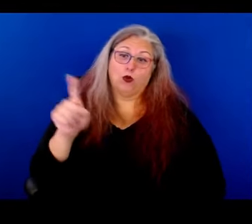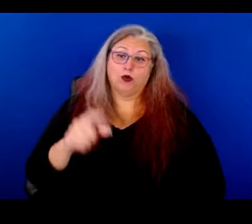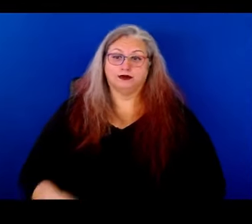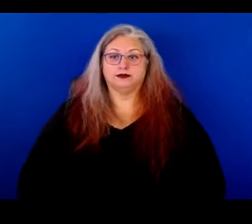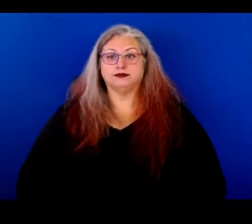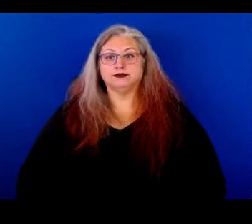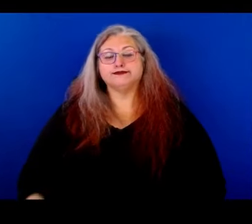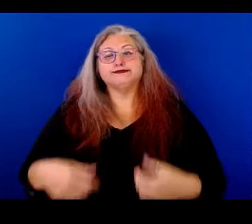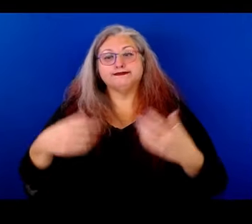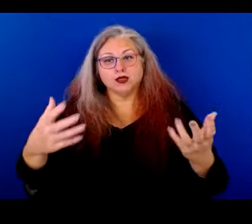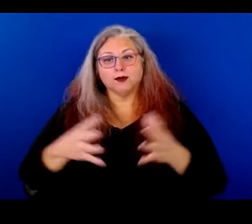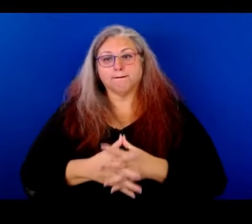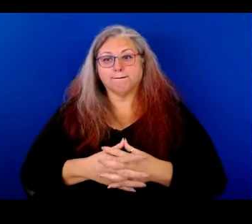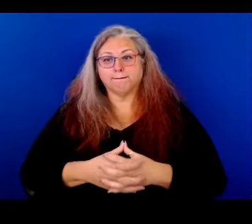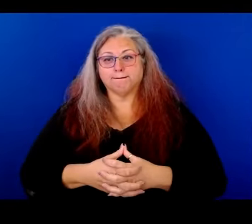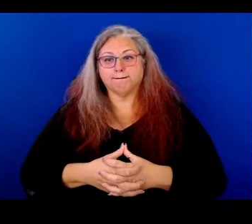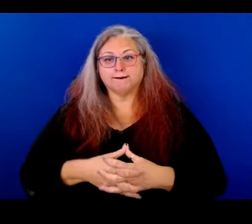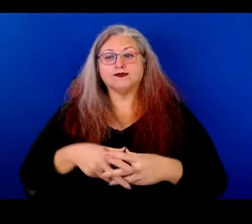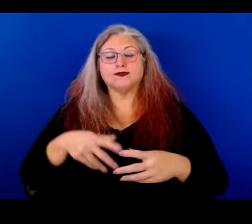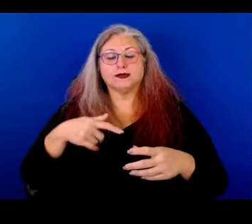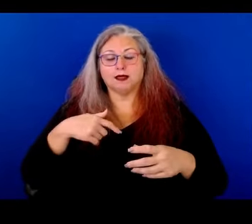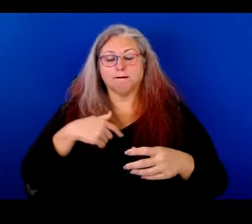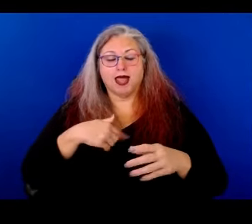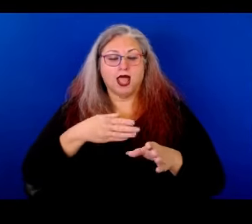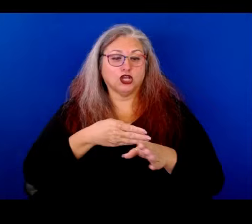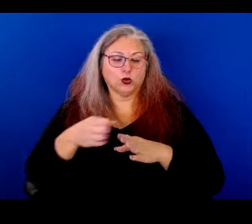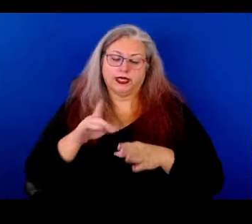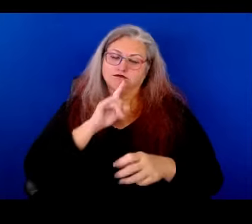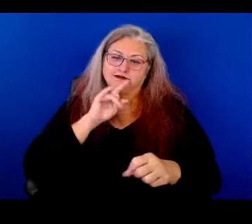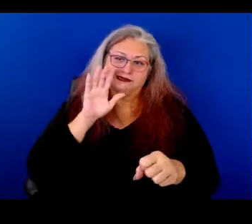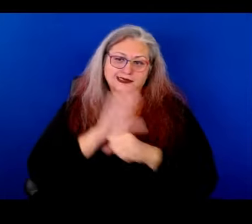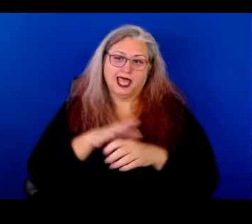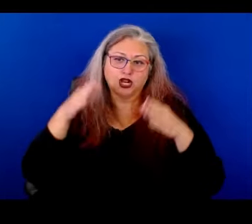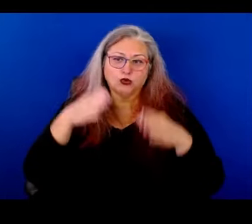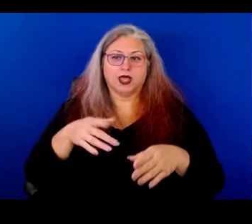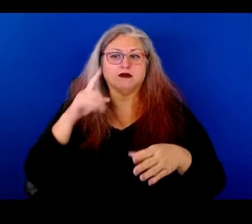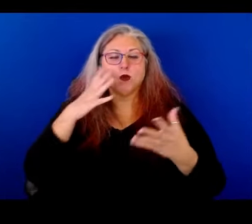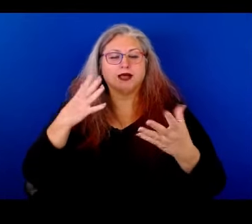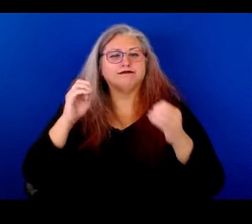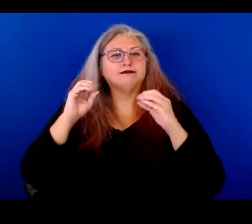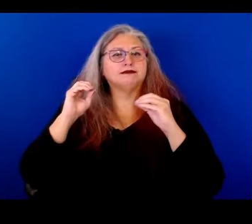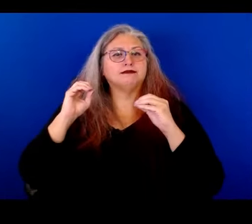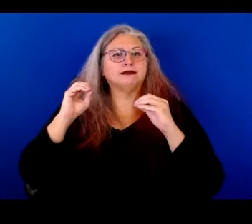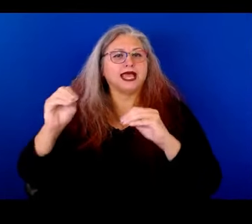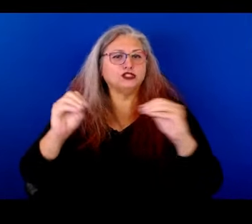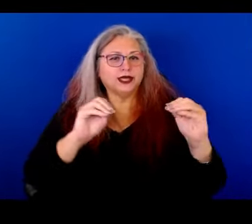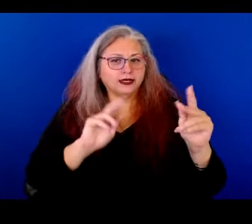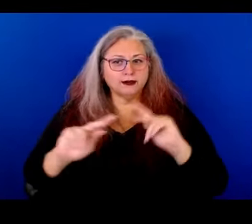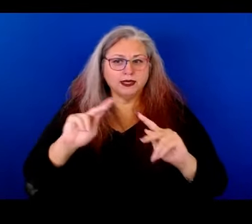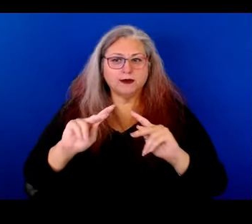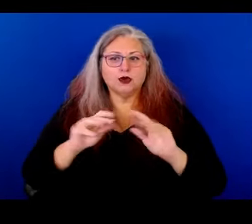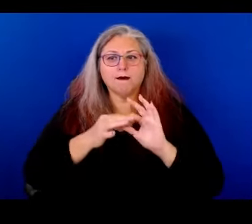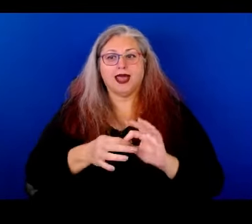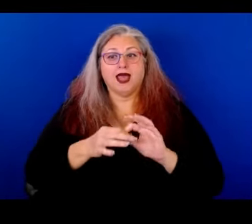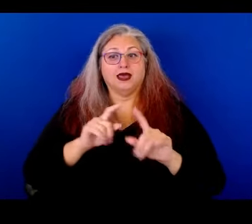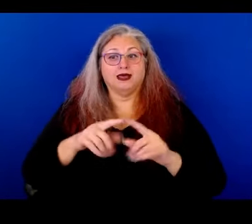know? And so I dedicated my career to kind of educating people on